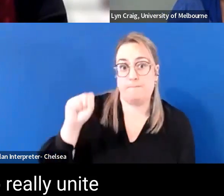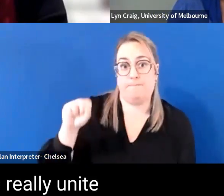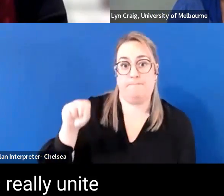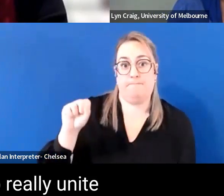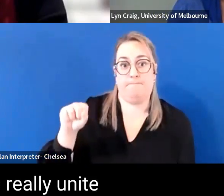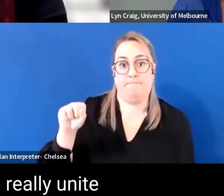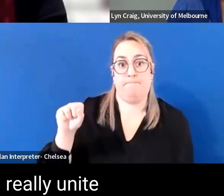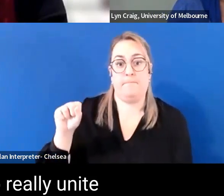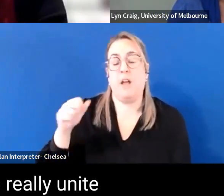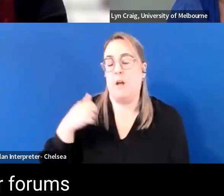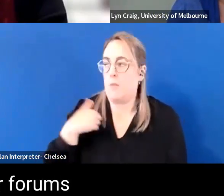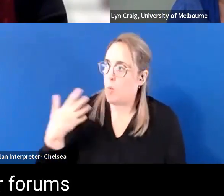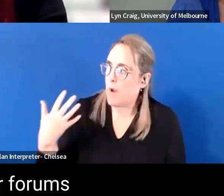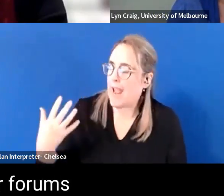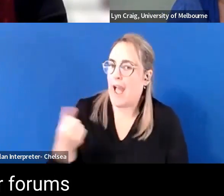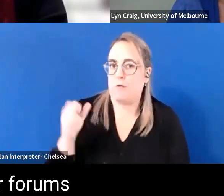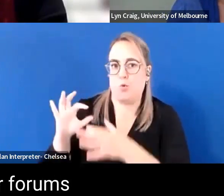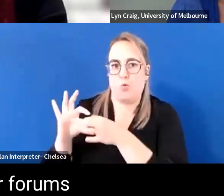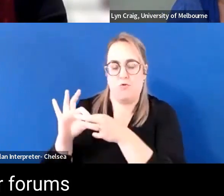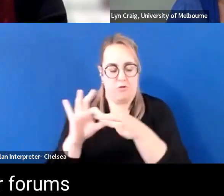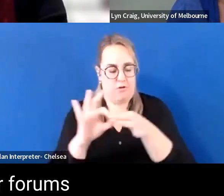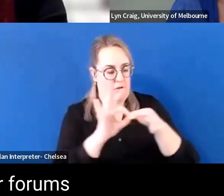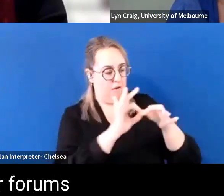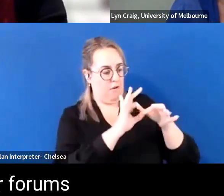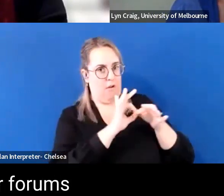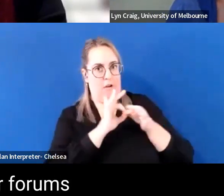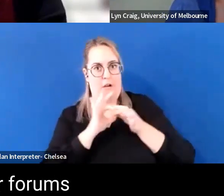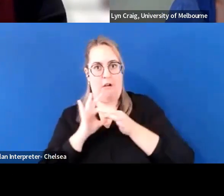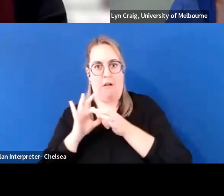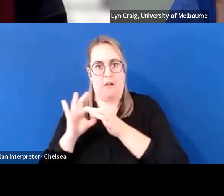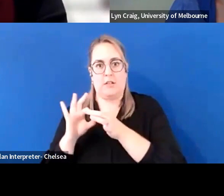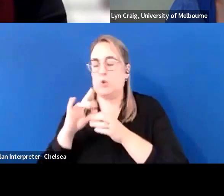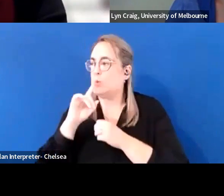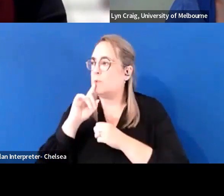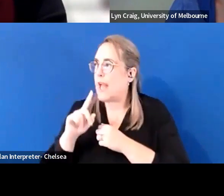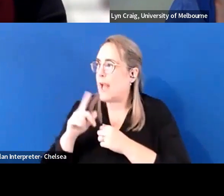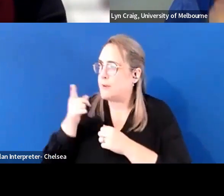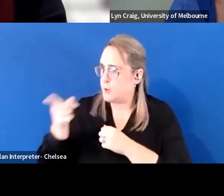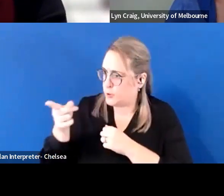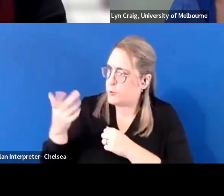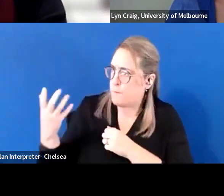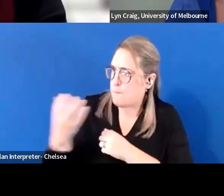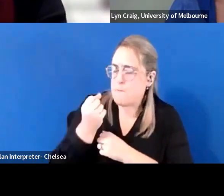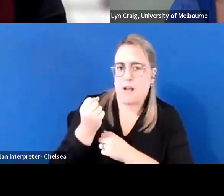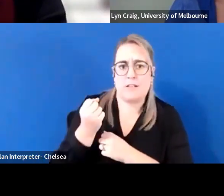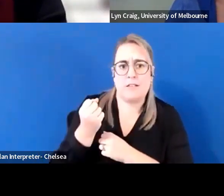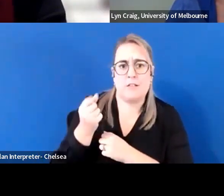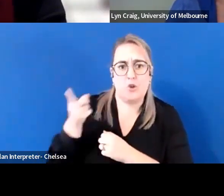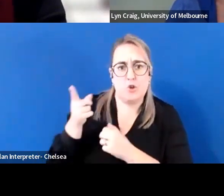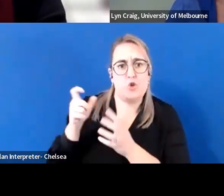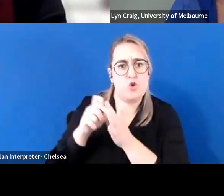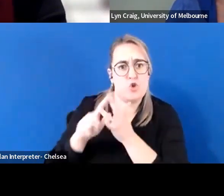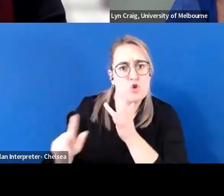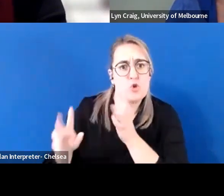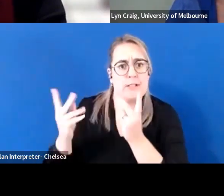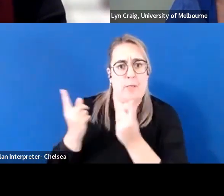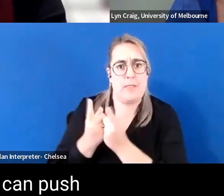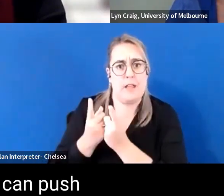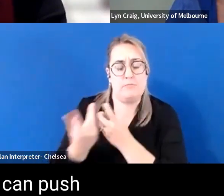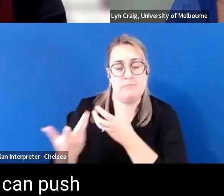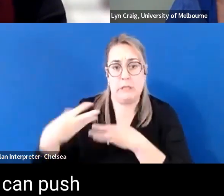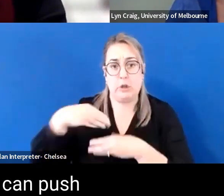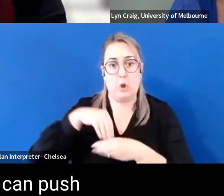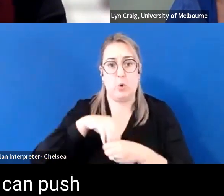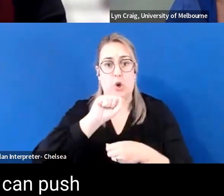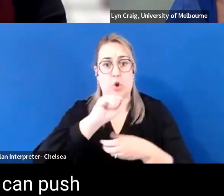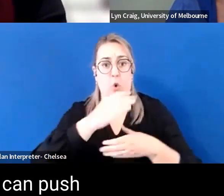hold people accountable in whatever forums we are active in, and including our own workplaces, and